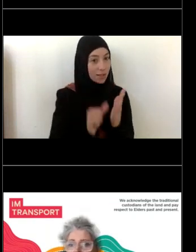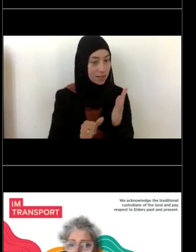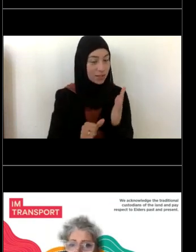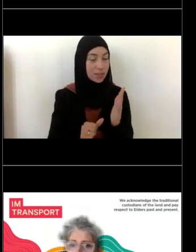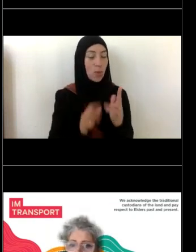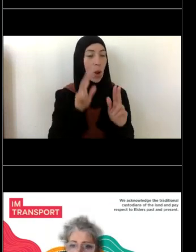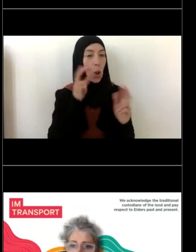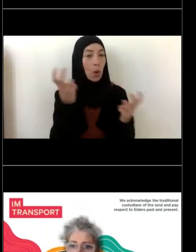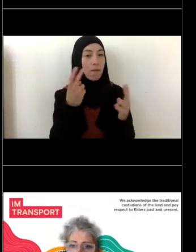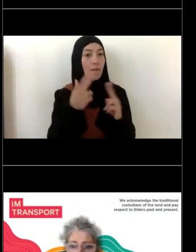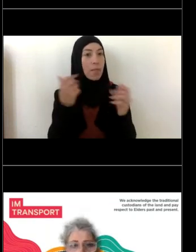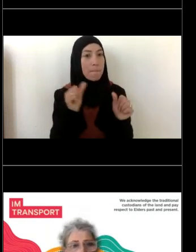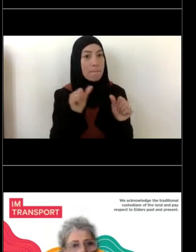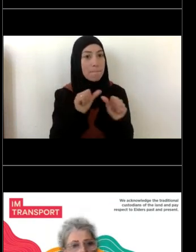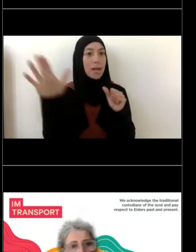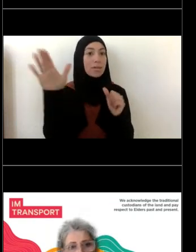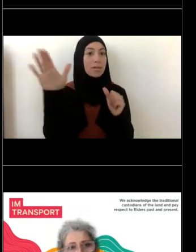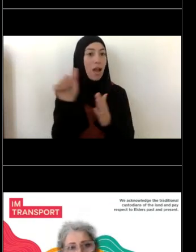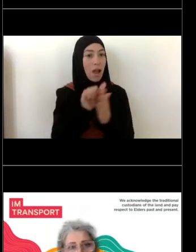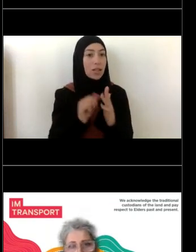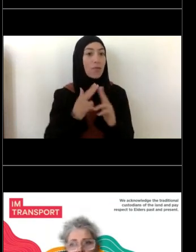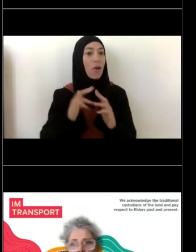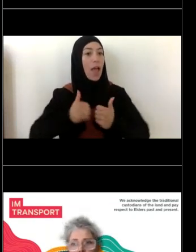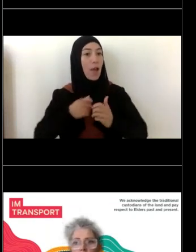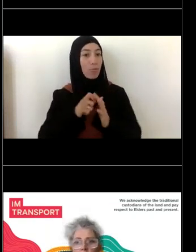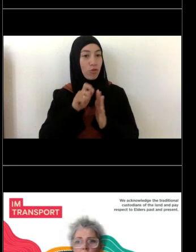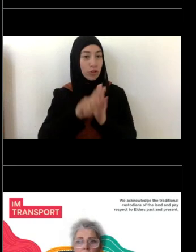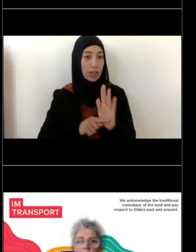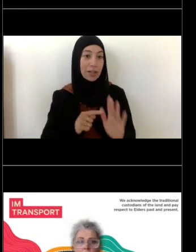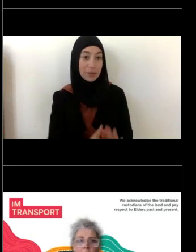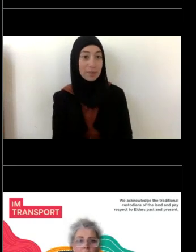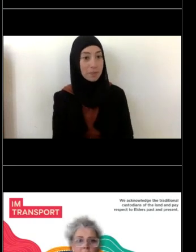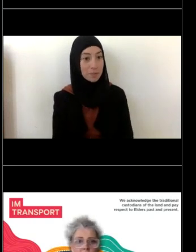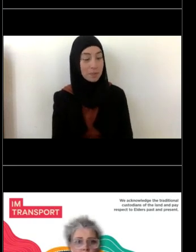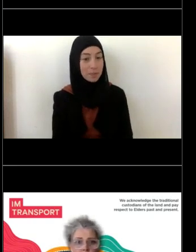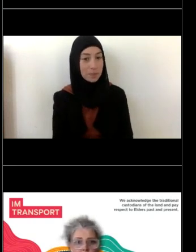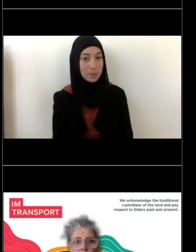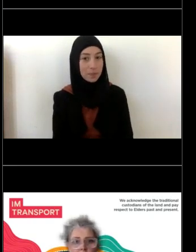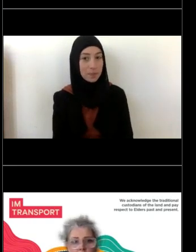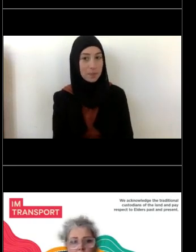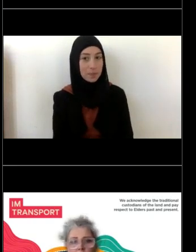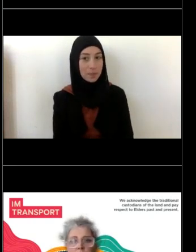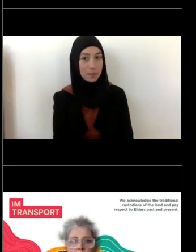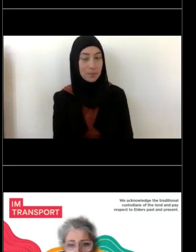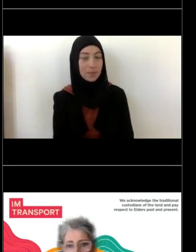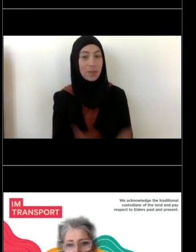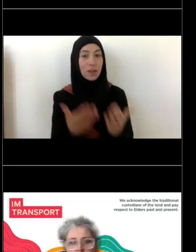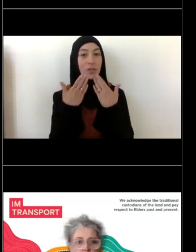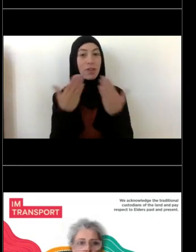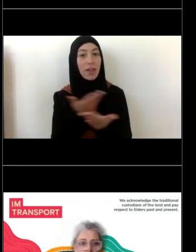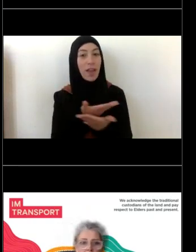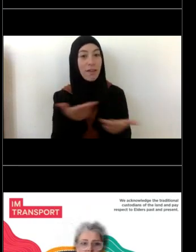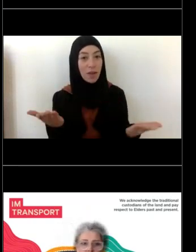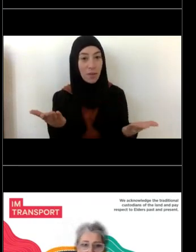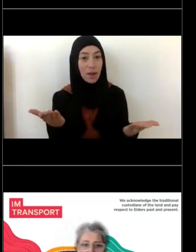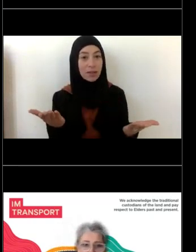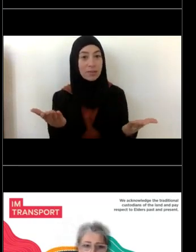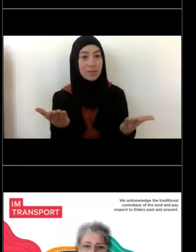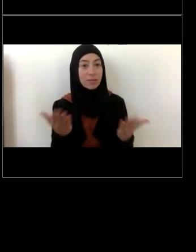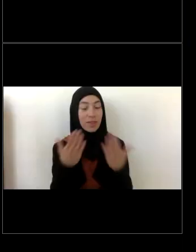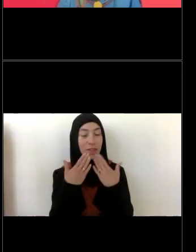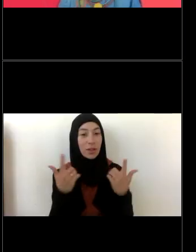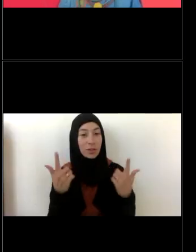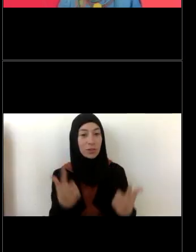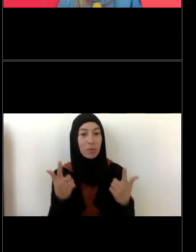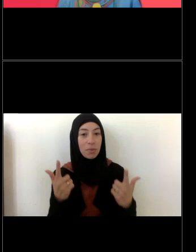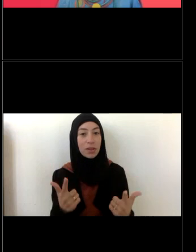best artists for our project. Hey, thank you, good to me. everyone. I'll hand it back to you, Amanda.